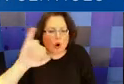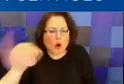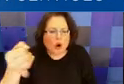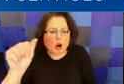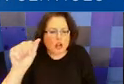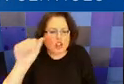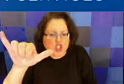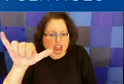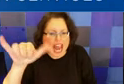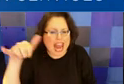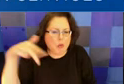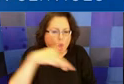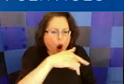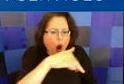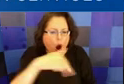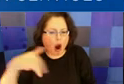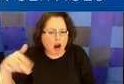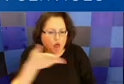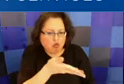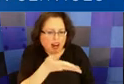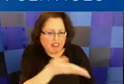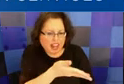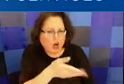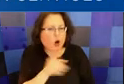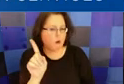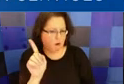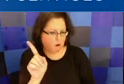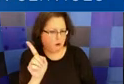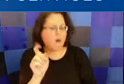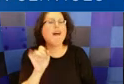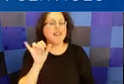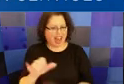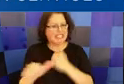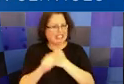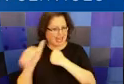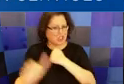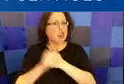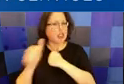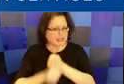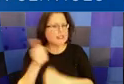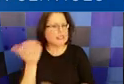know, walking across from the T station to the other side.